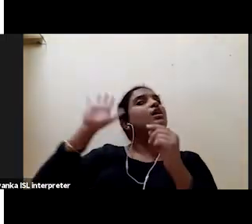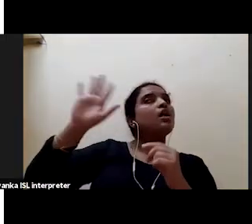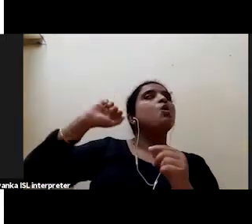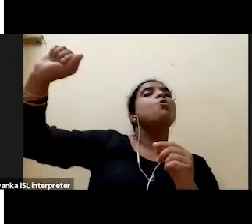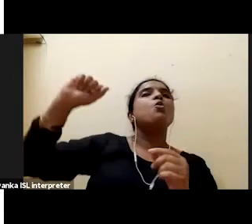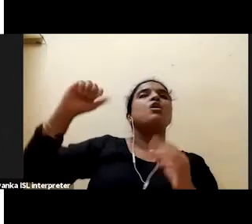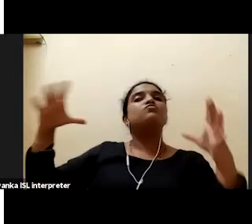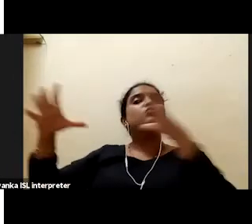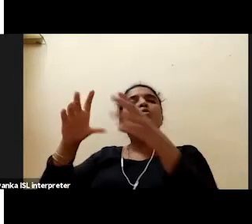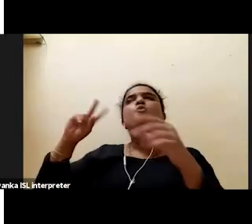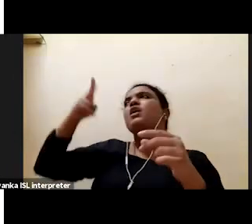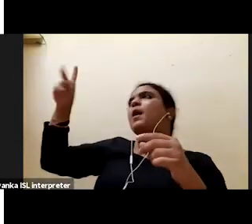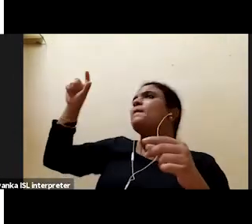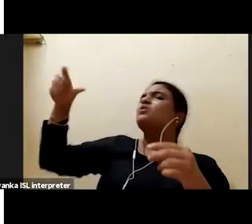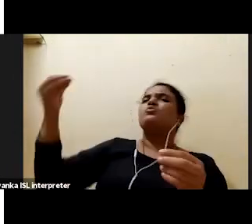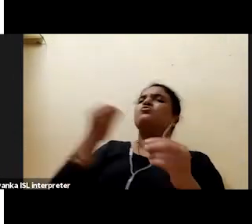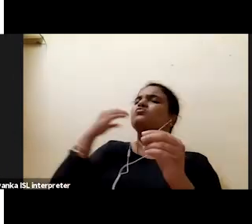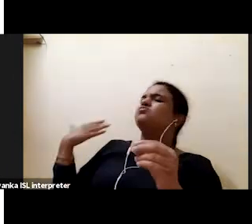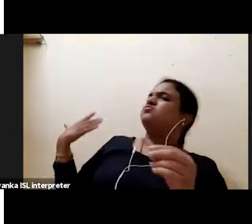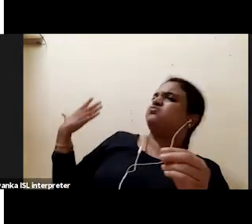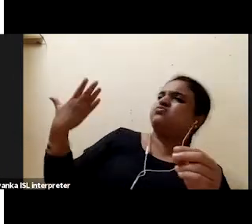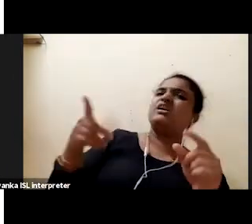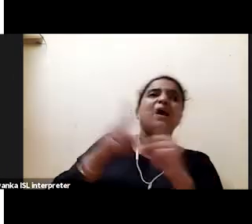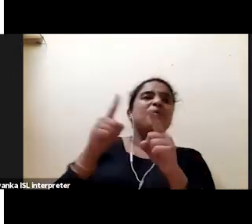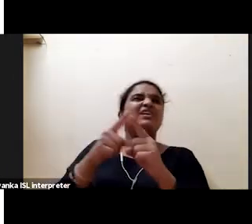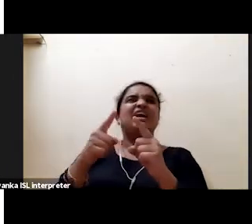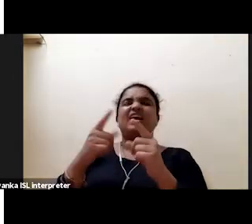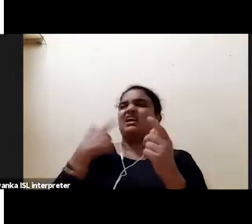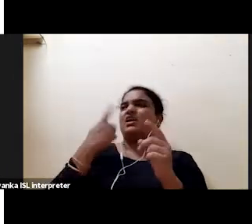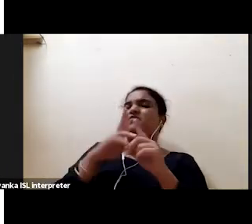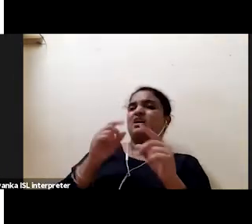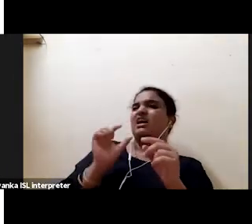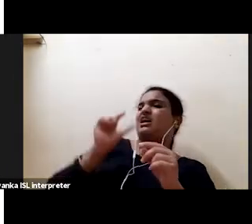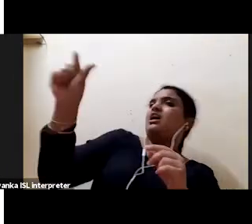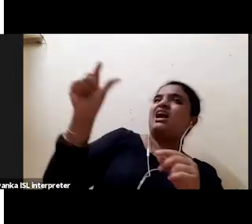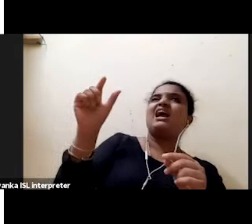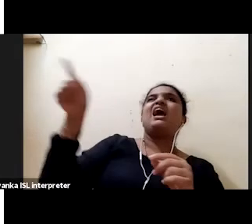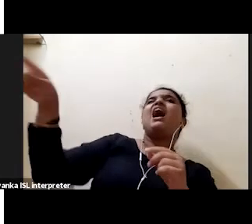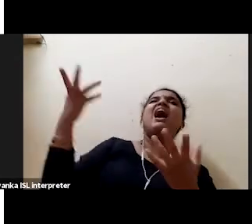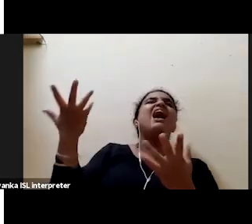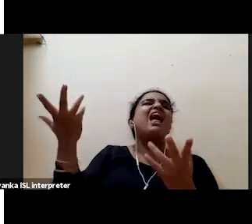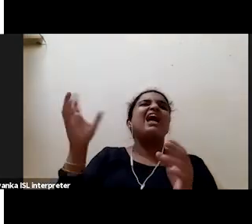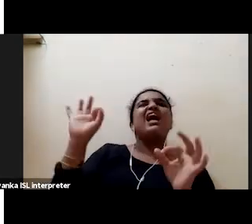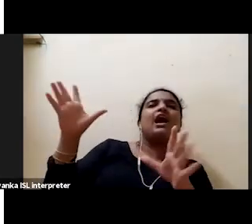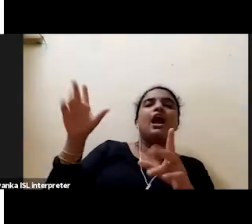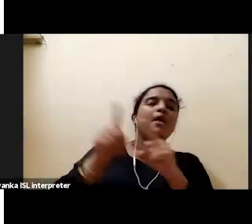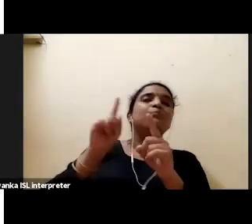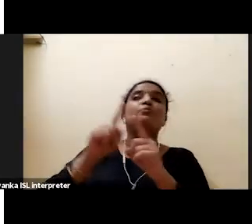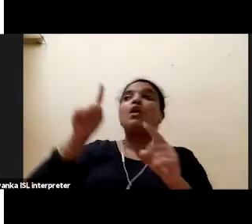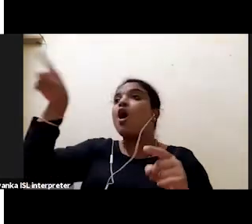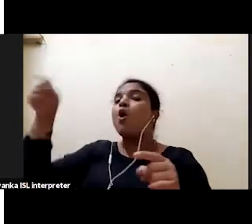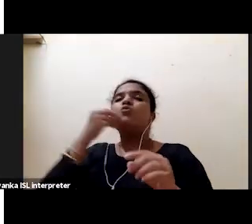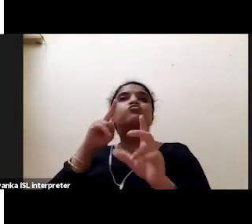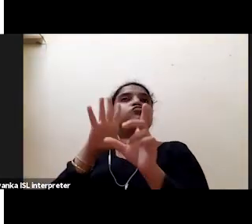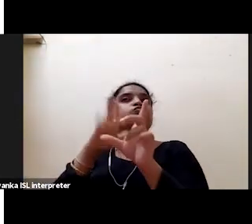us uninformed, and that makes us weird, because we don't recognize something that's been on for decades,